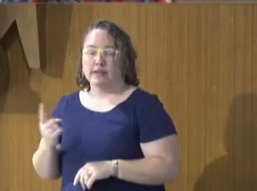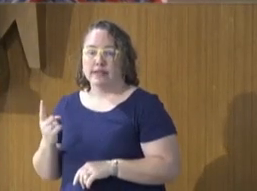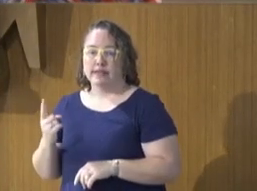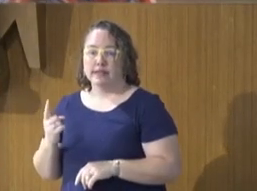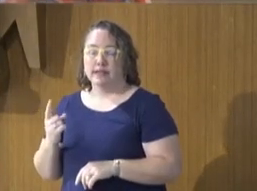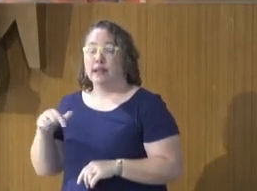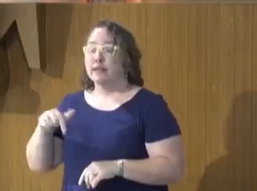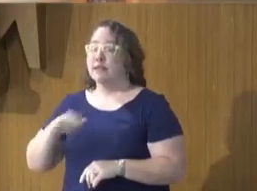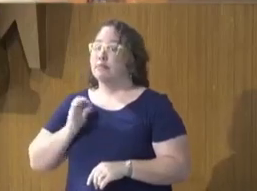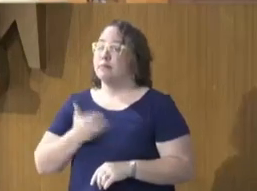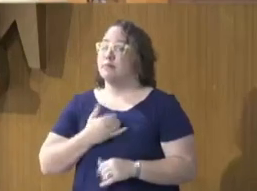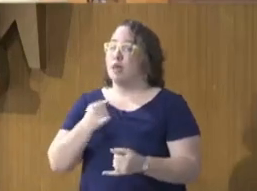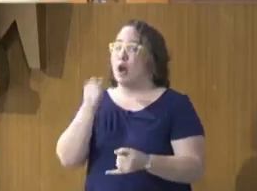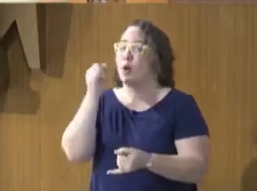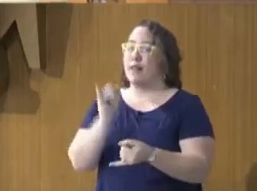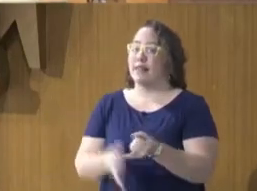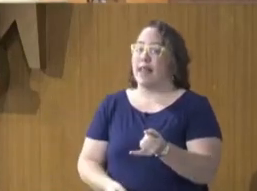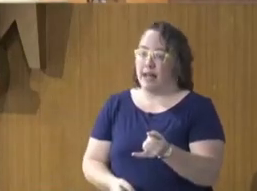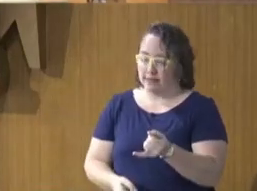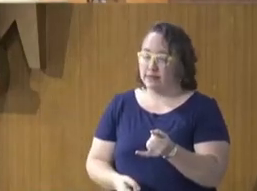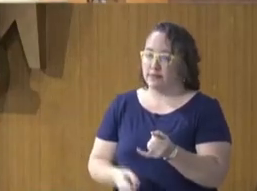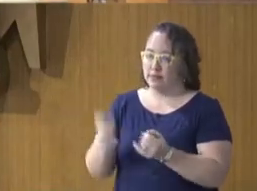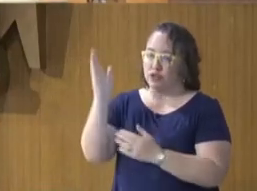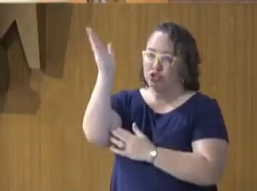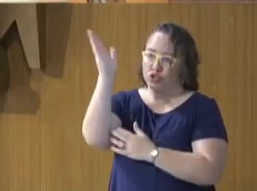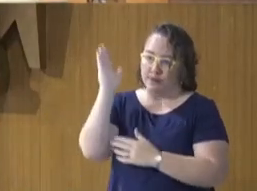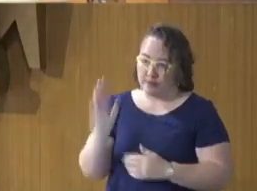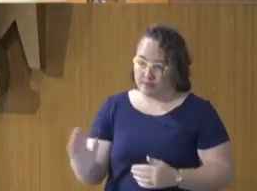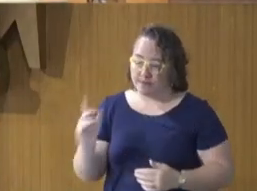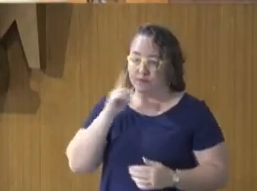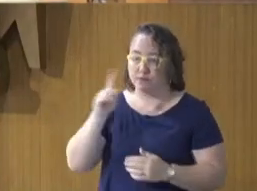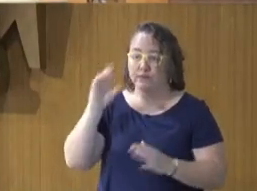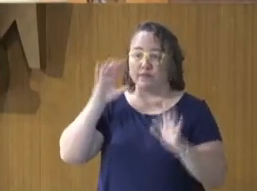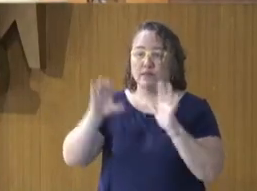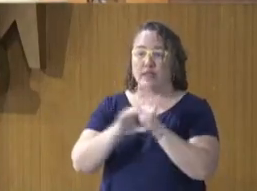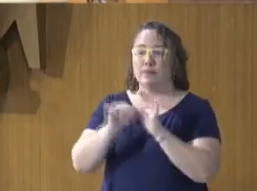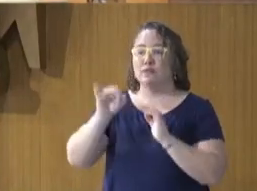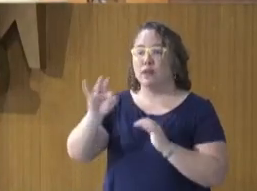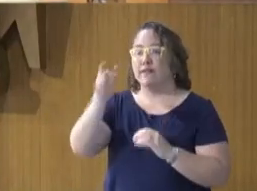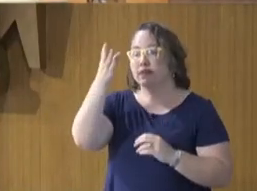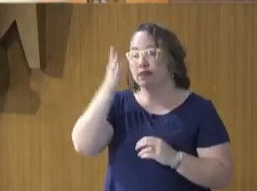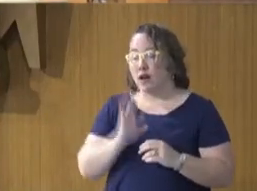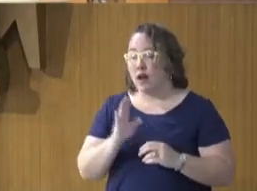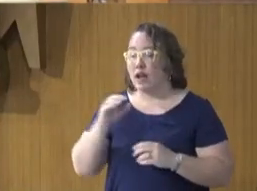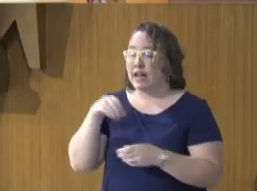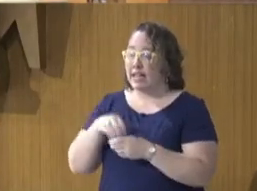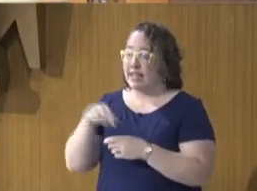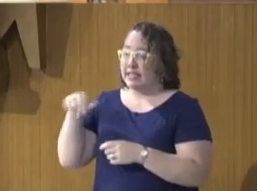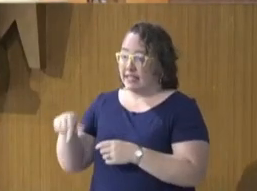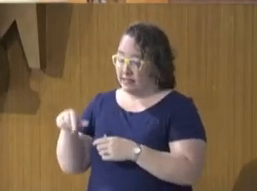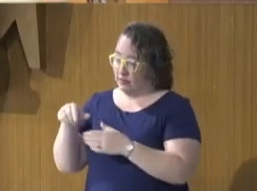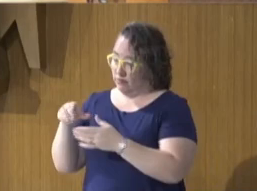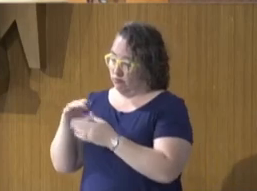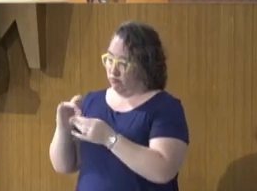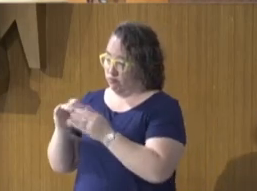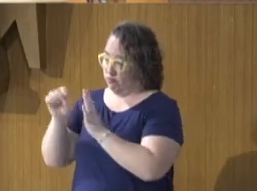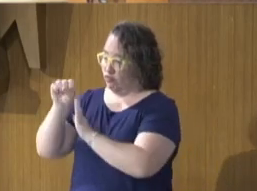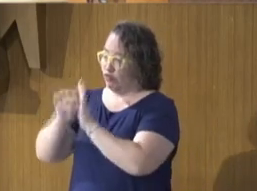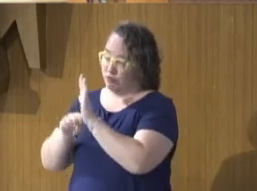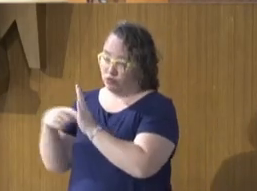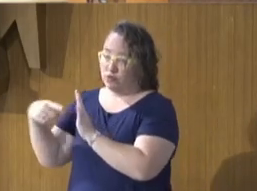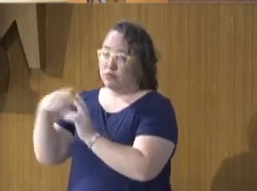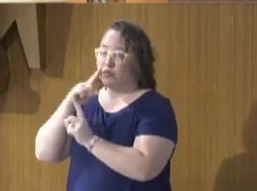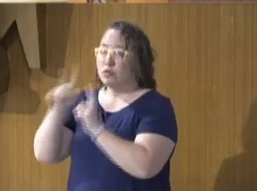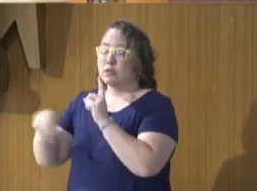last sermon in the series, Indescribable Images of God, and in this passage, scripture says God appeared to the Hebrews during this